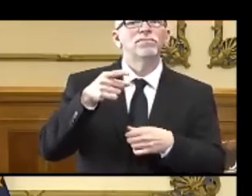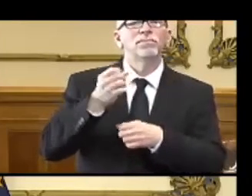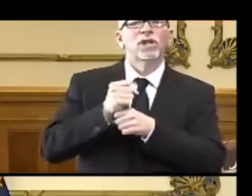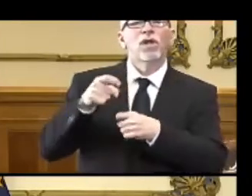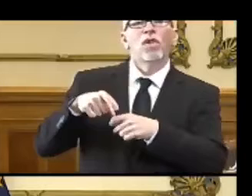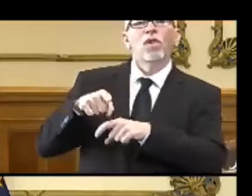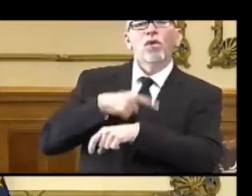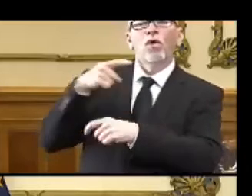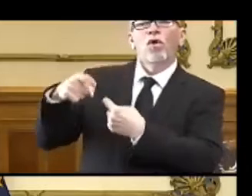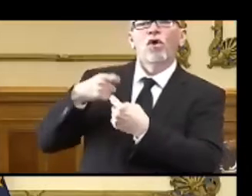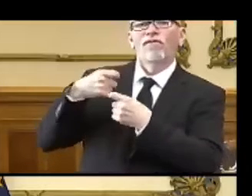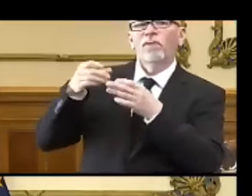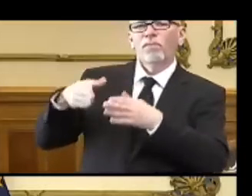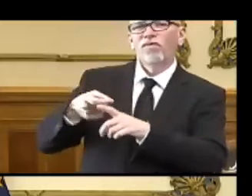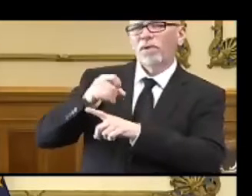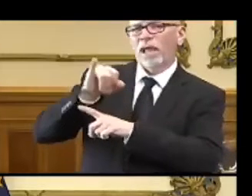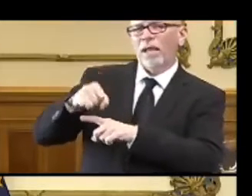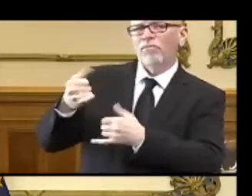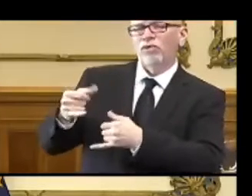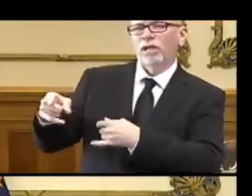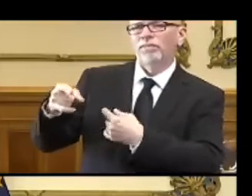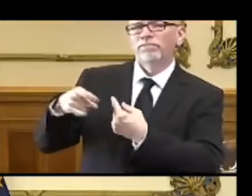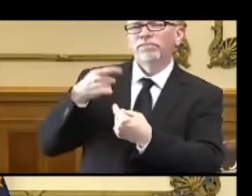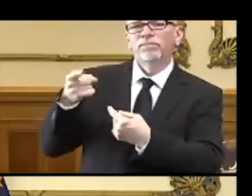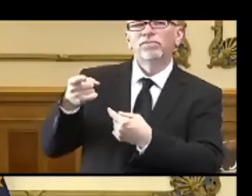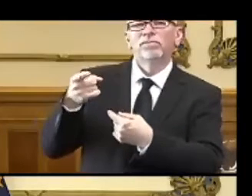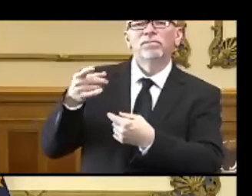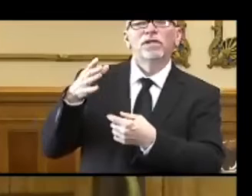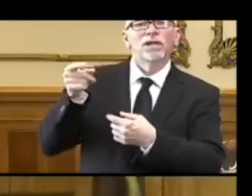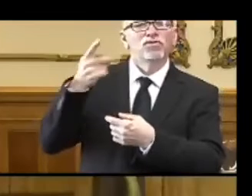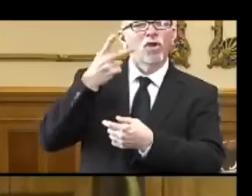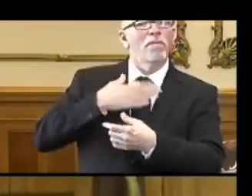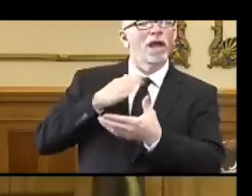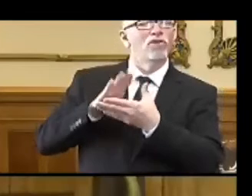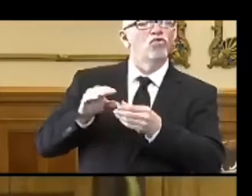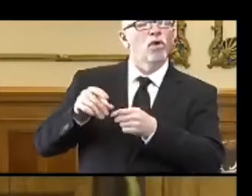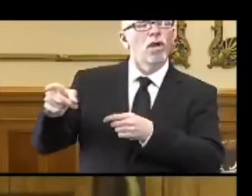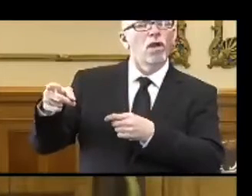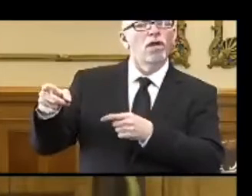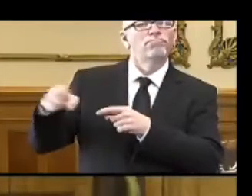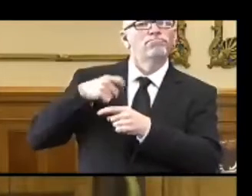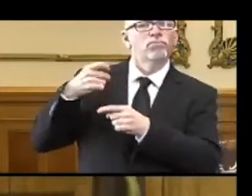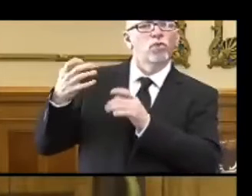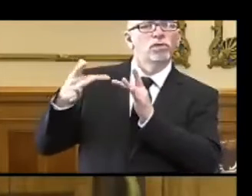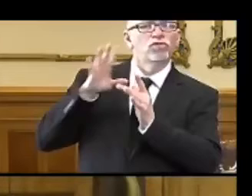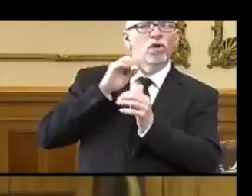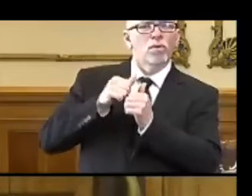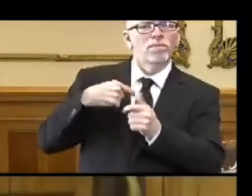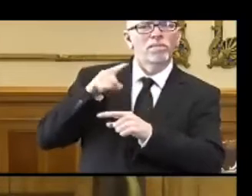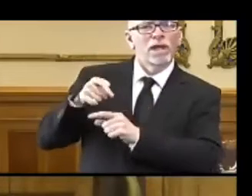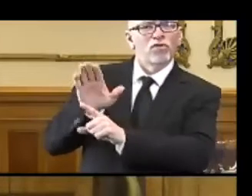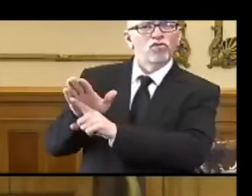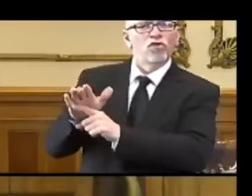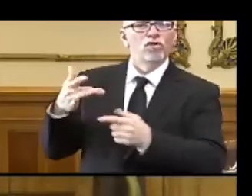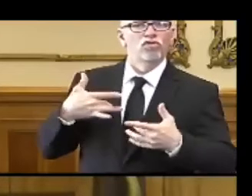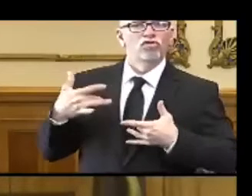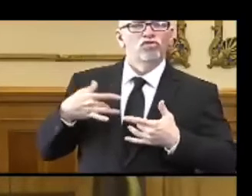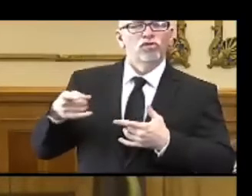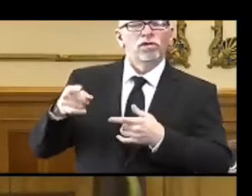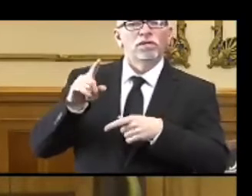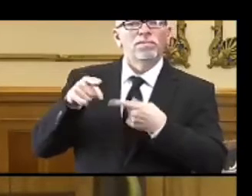a person in Indianapolis today who actually saw one of my stories and thought to talk to me about her concerns with